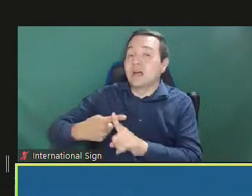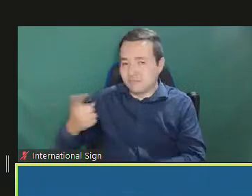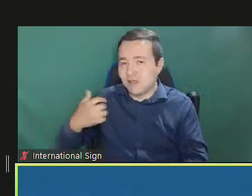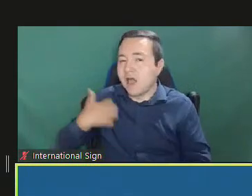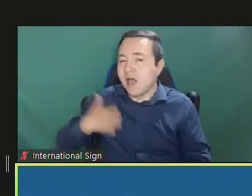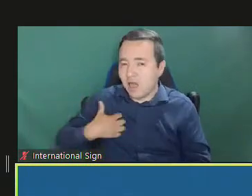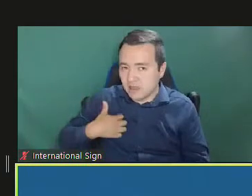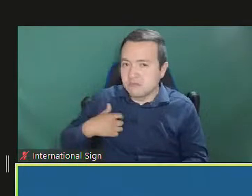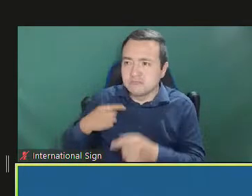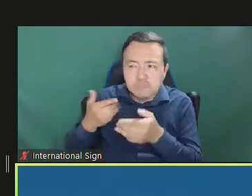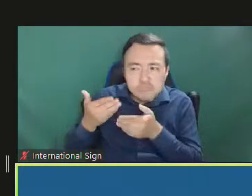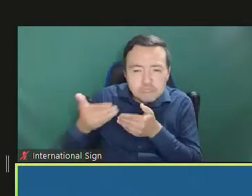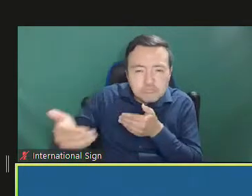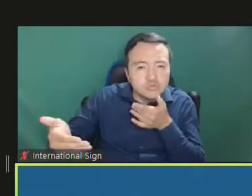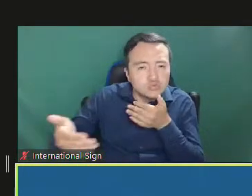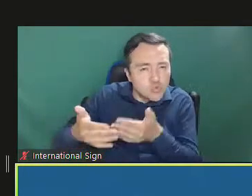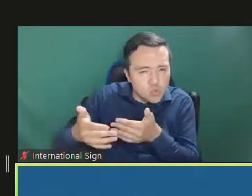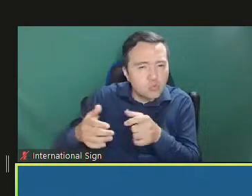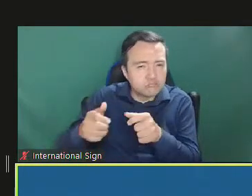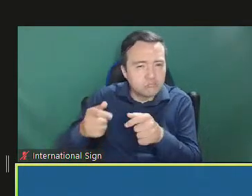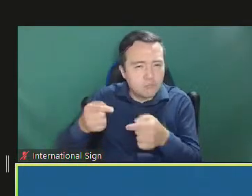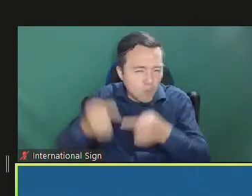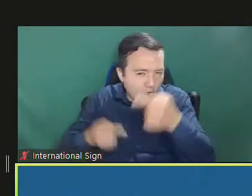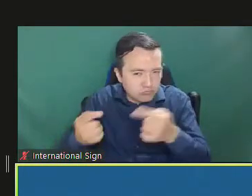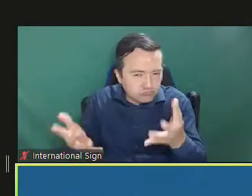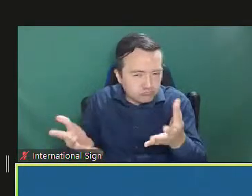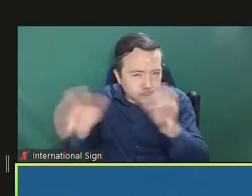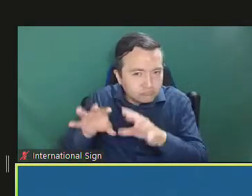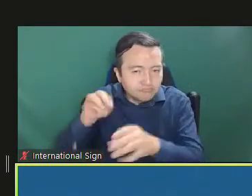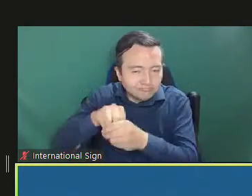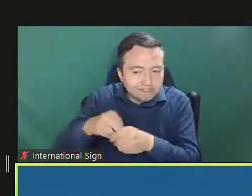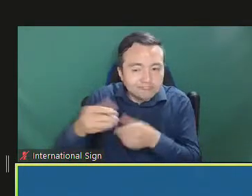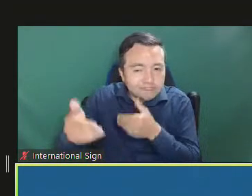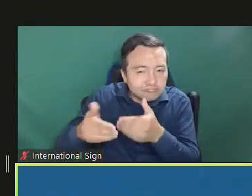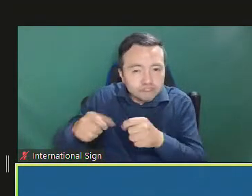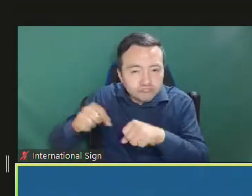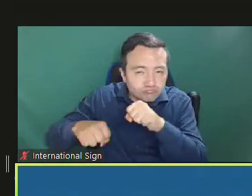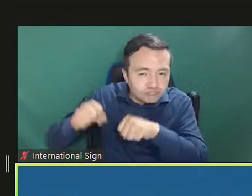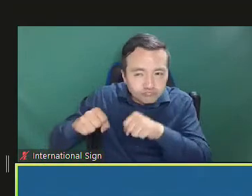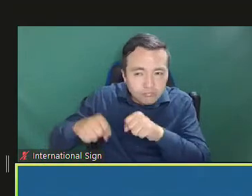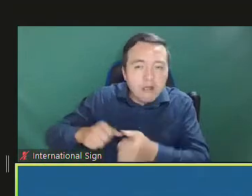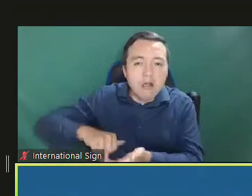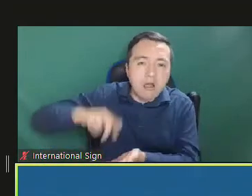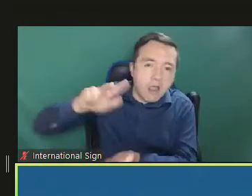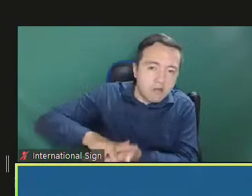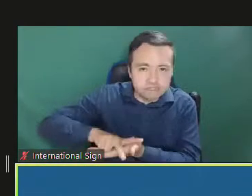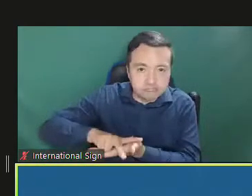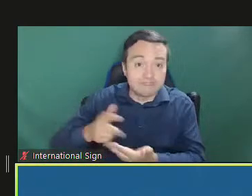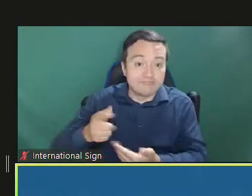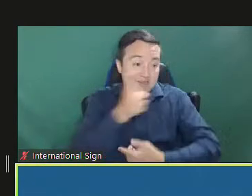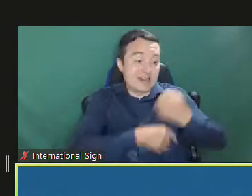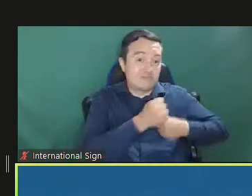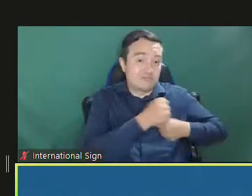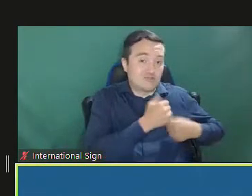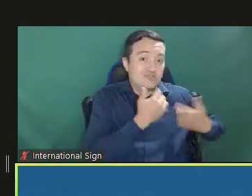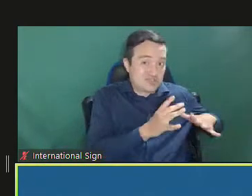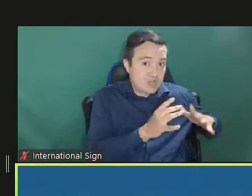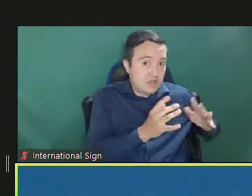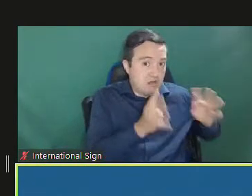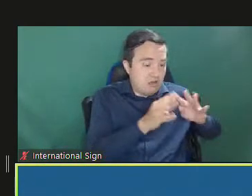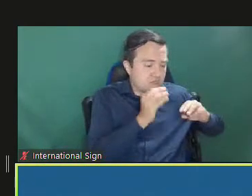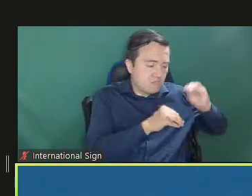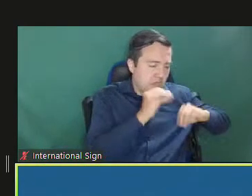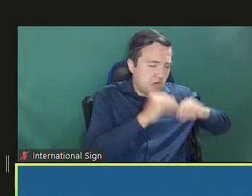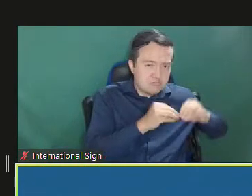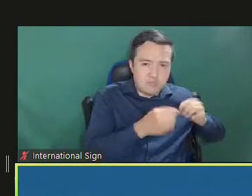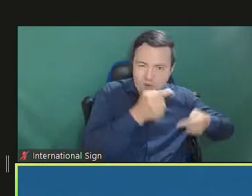of the draft bill in the Senate took place in October of last year. It is important to note that PAHO provides